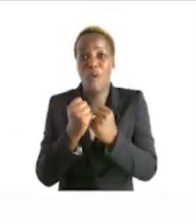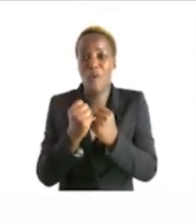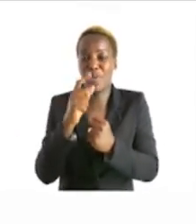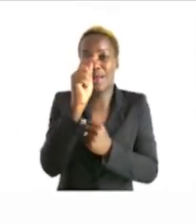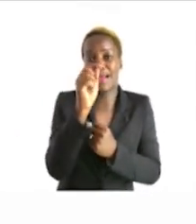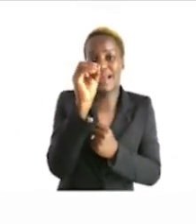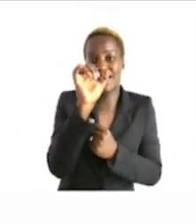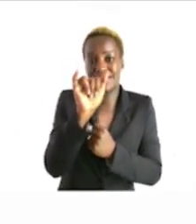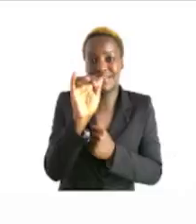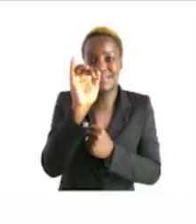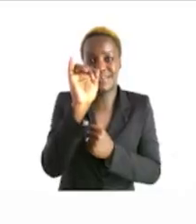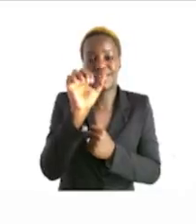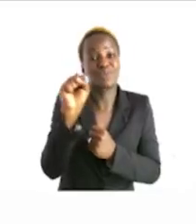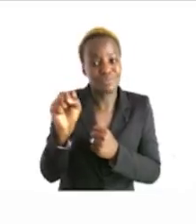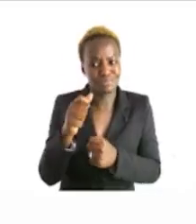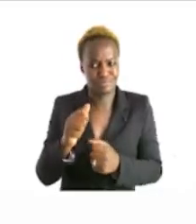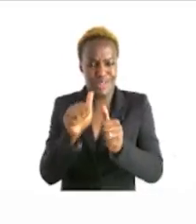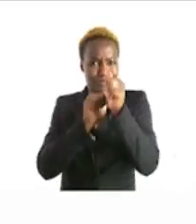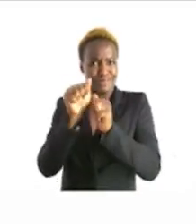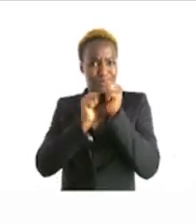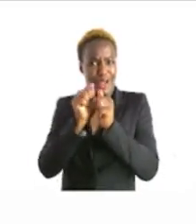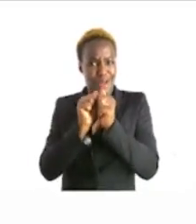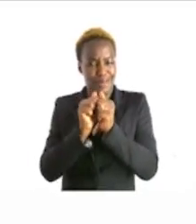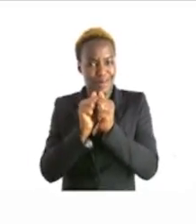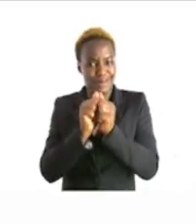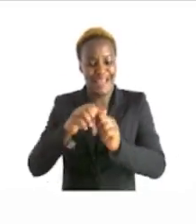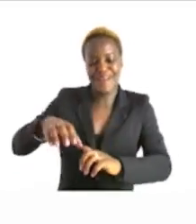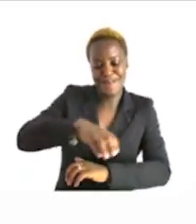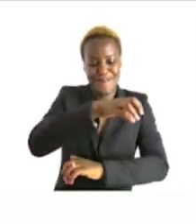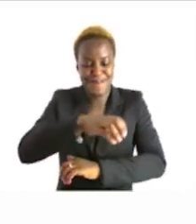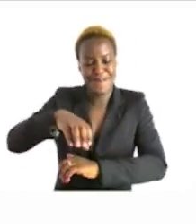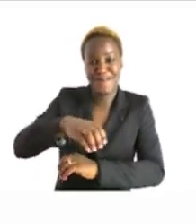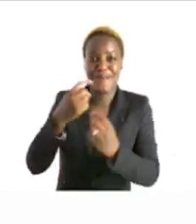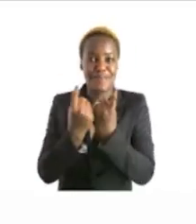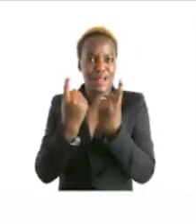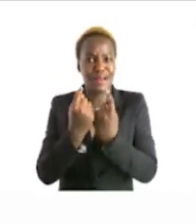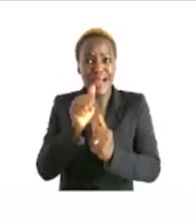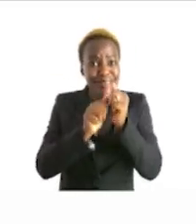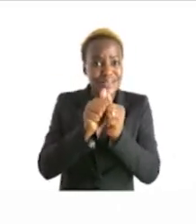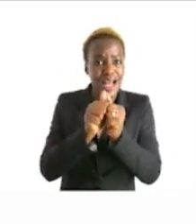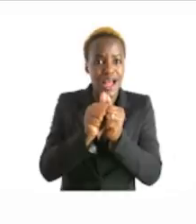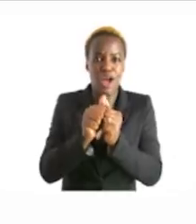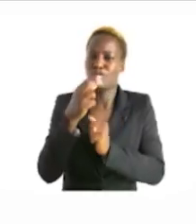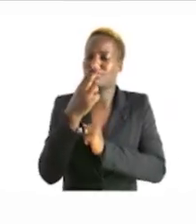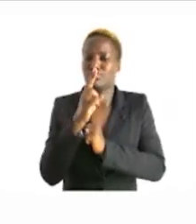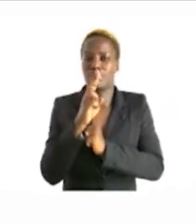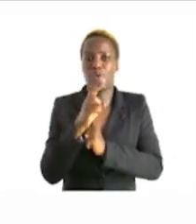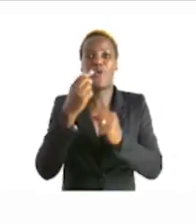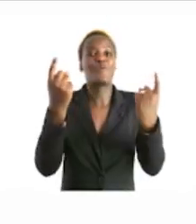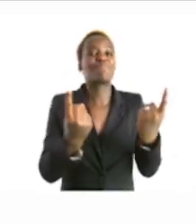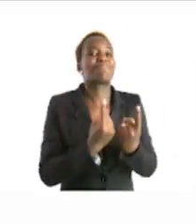do we eat the toys no but we play with them so the word the verb